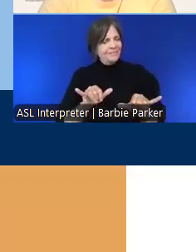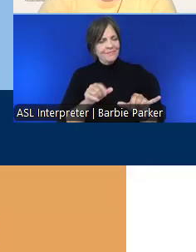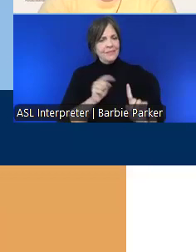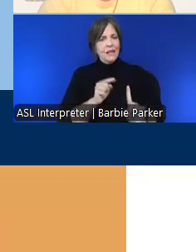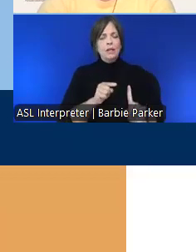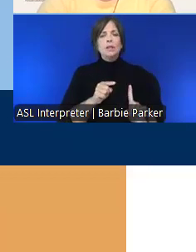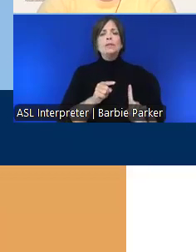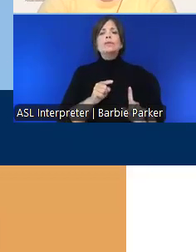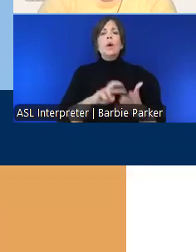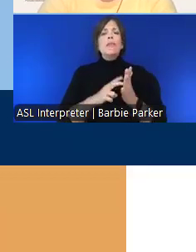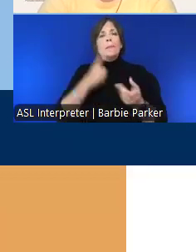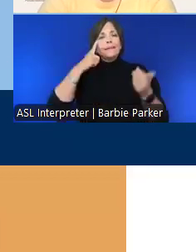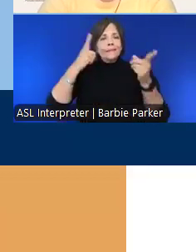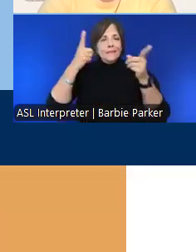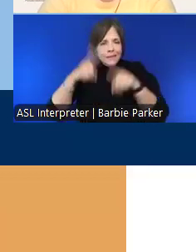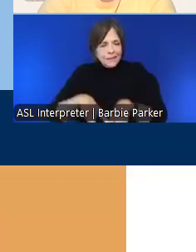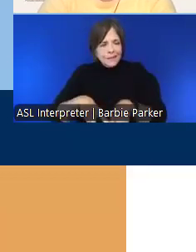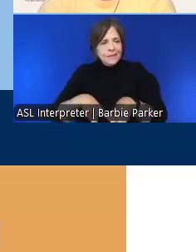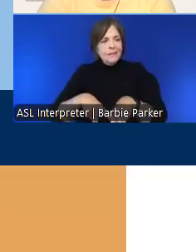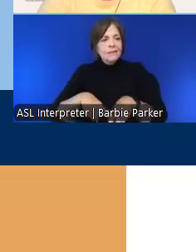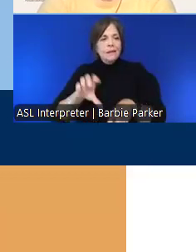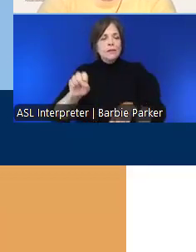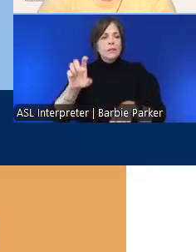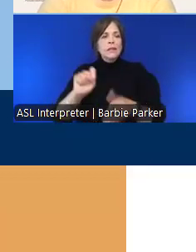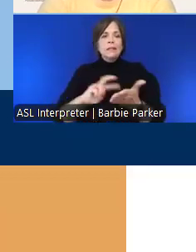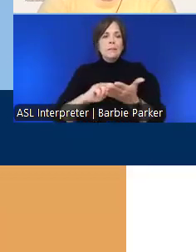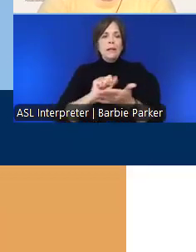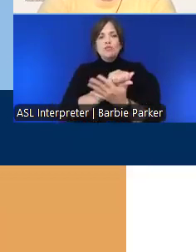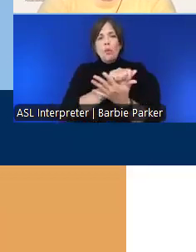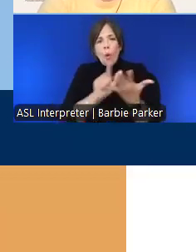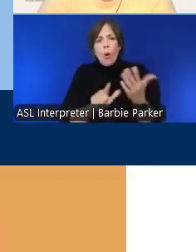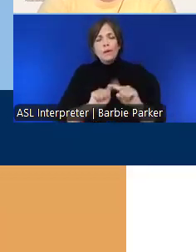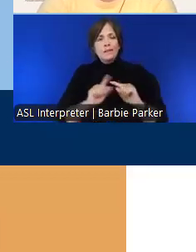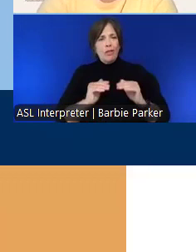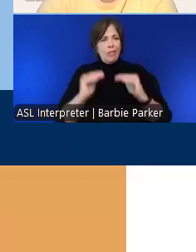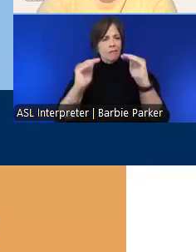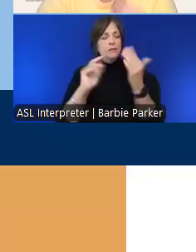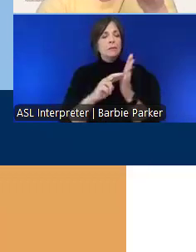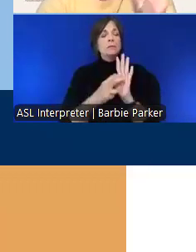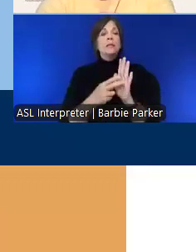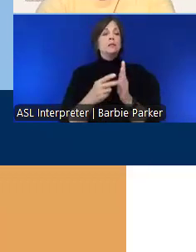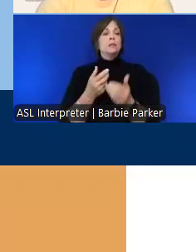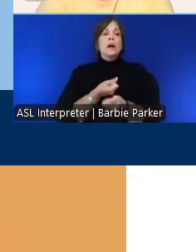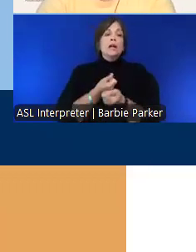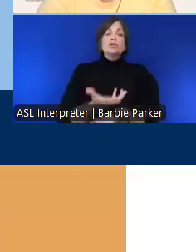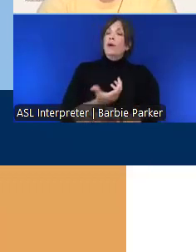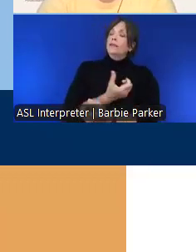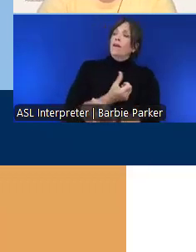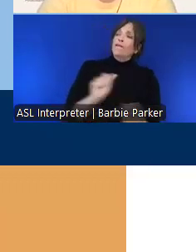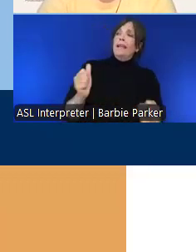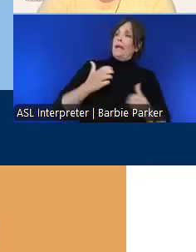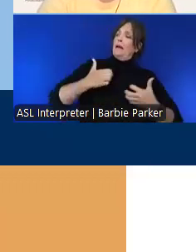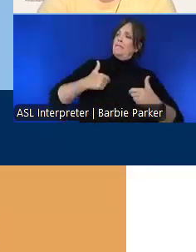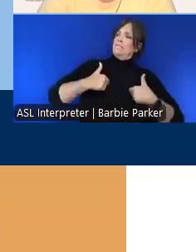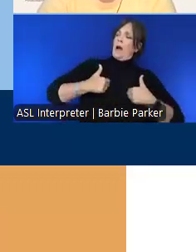all levels, expressing wishes freely. And that means, again, that fear of negative